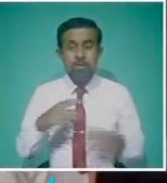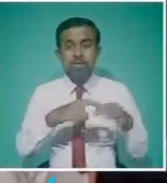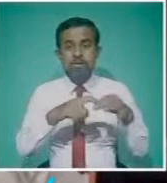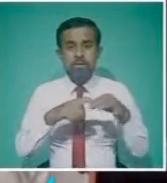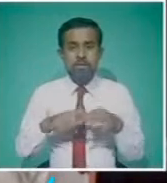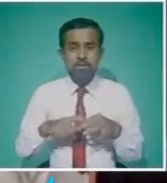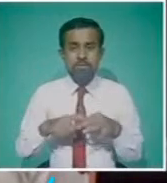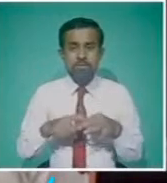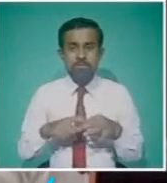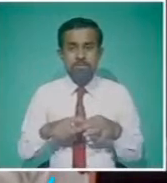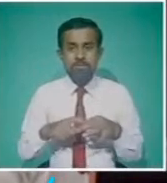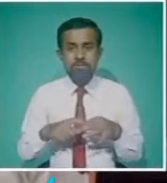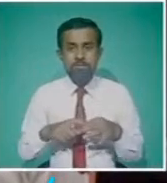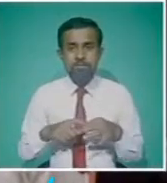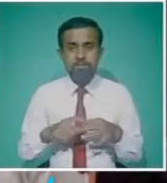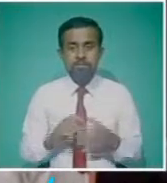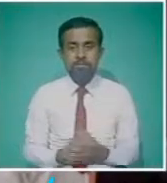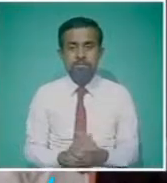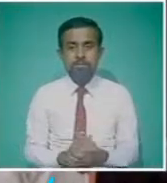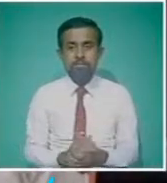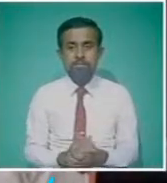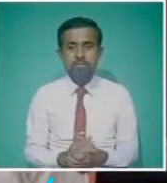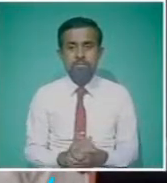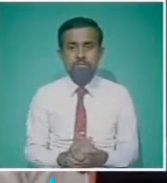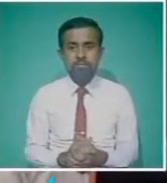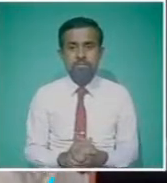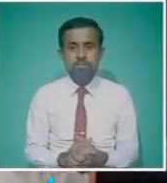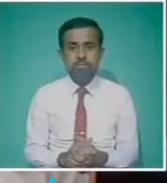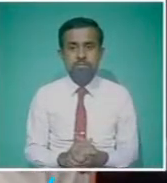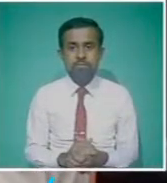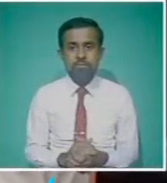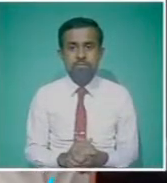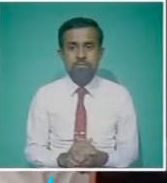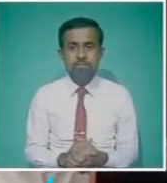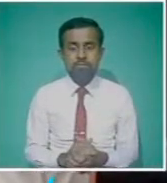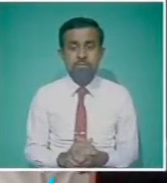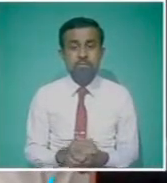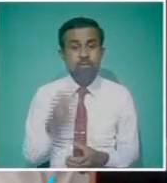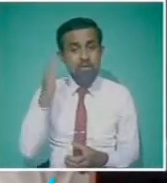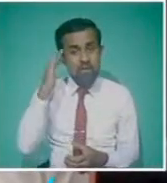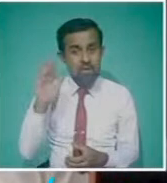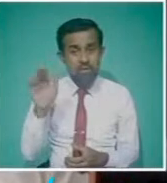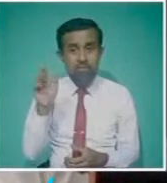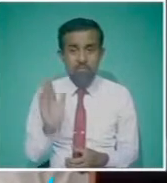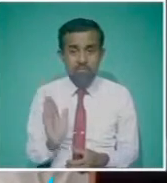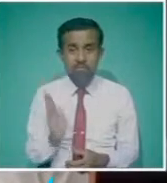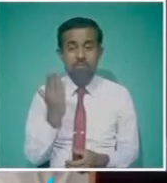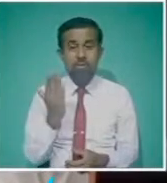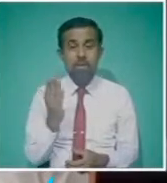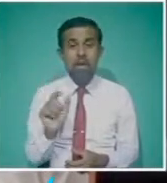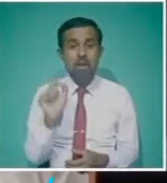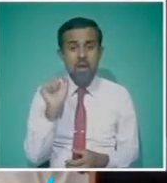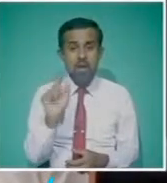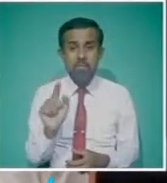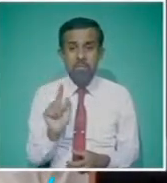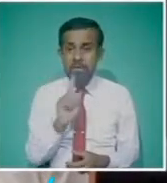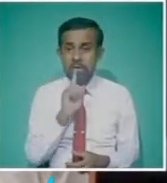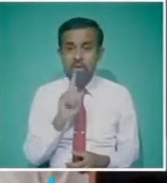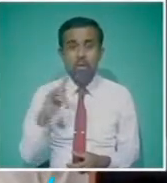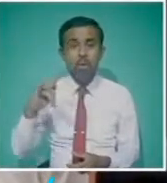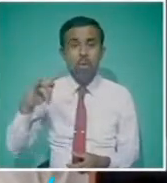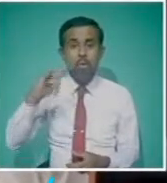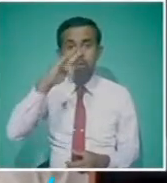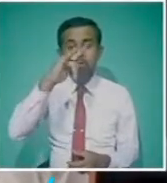who was 100 times more powerful than the aircraft carrier named after her. It is to pay our respect to this